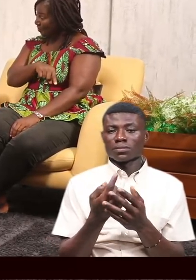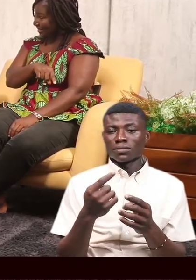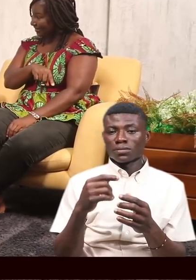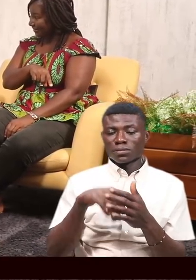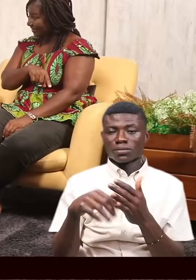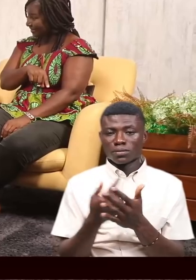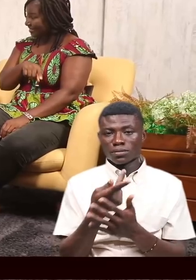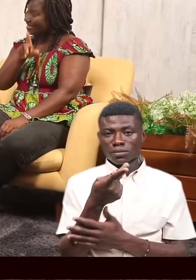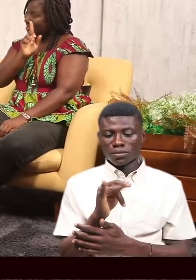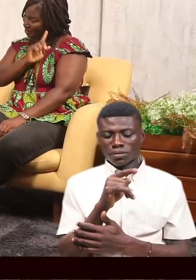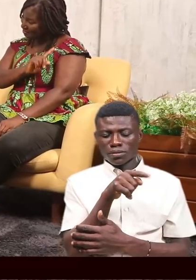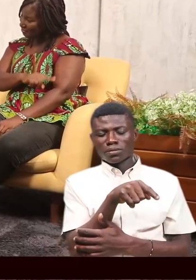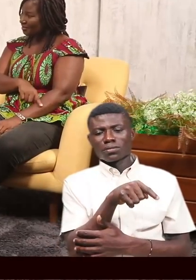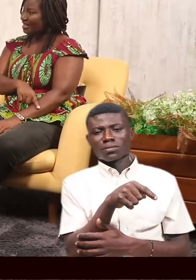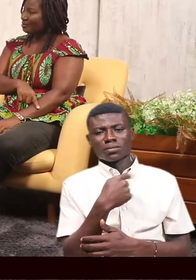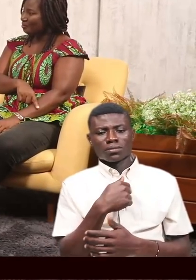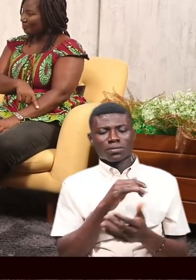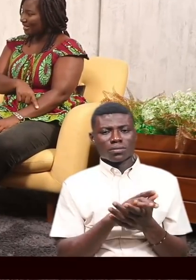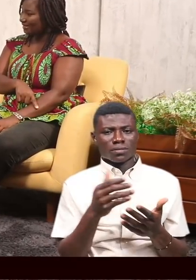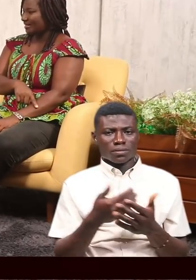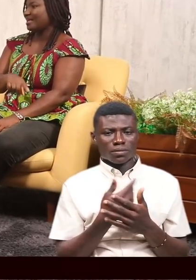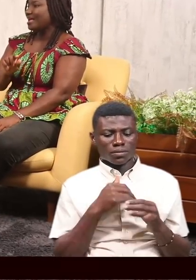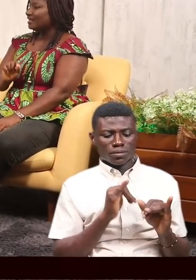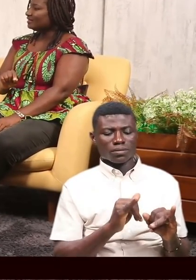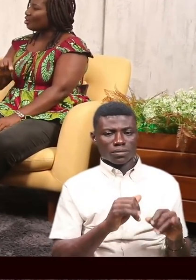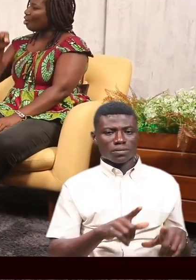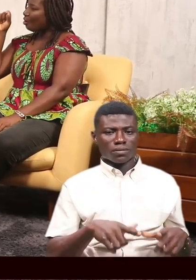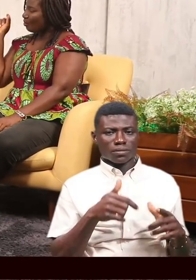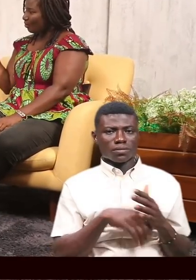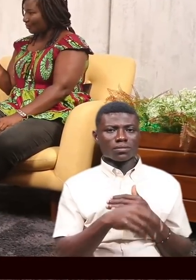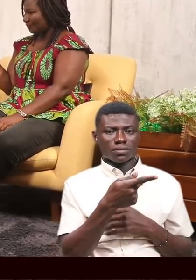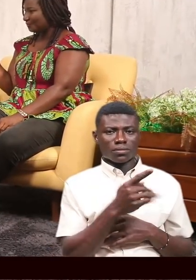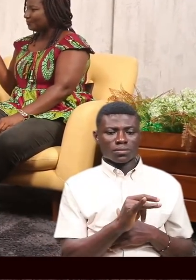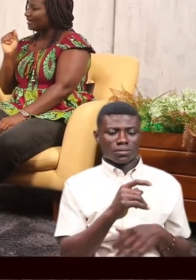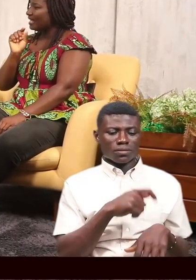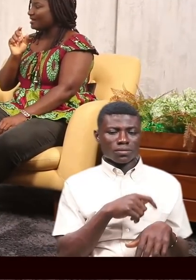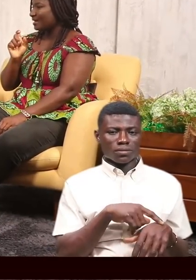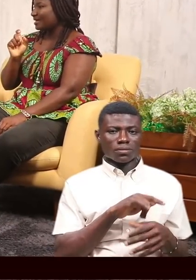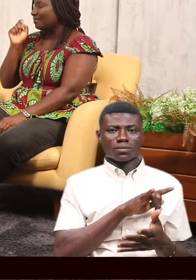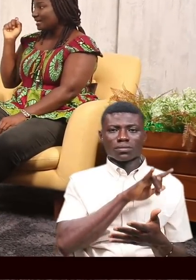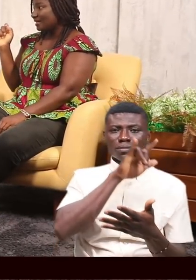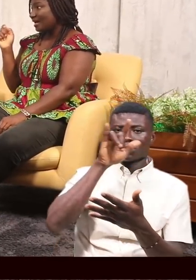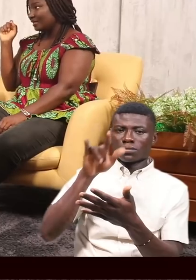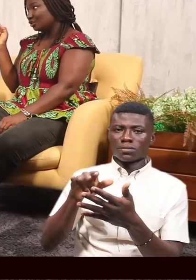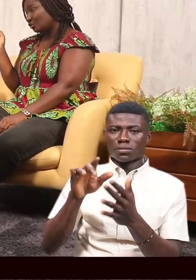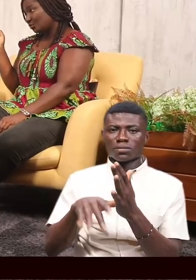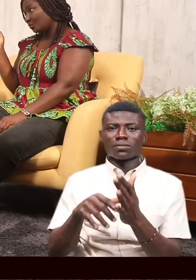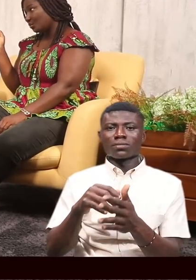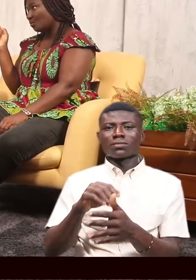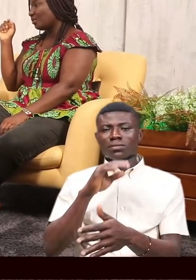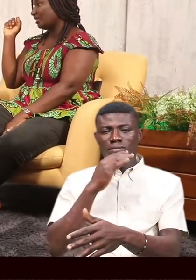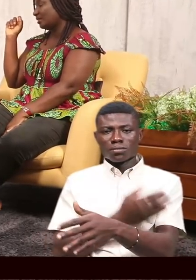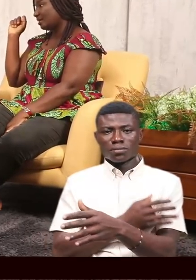no okumase ye wari fofo na ye okumase enti okọ no e na ne ba ni nya